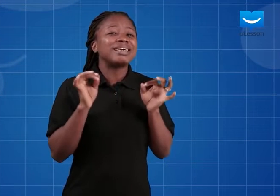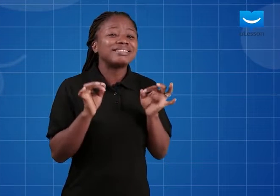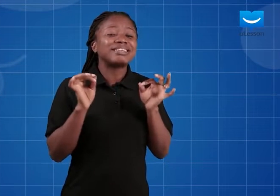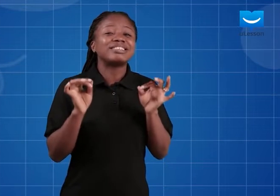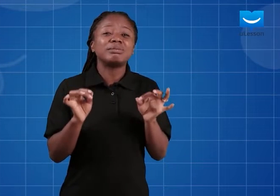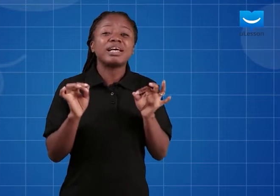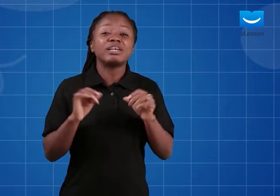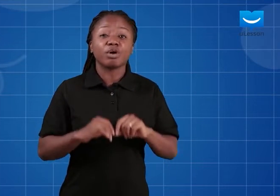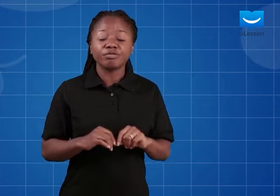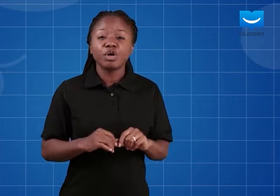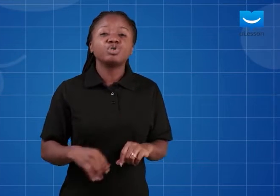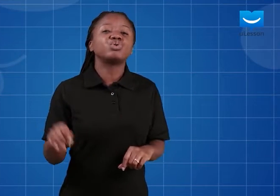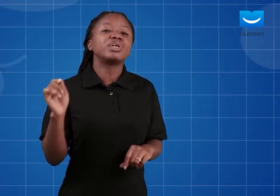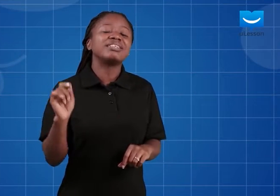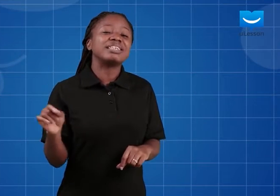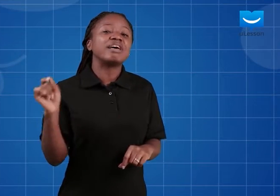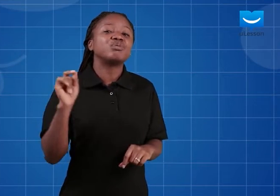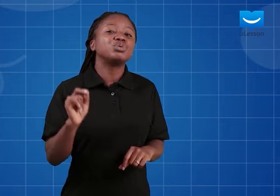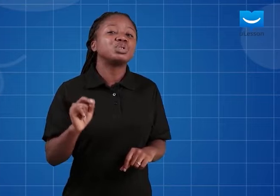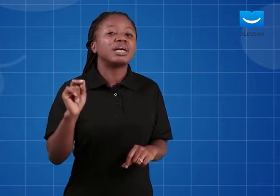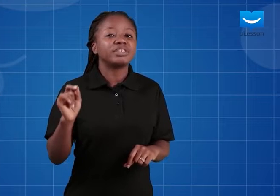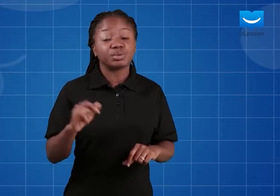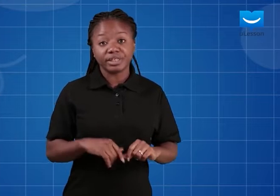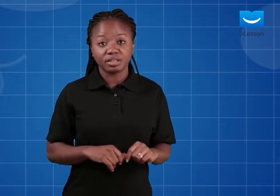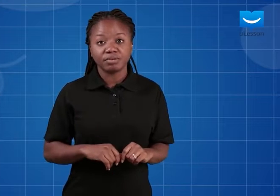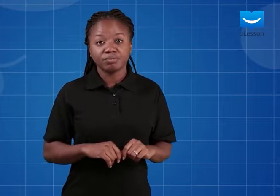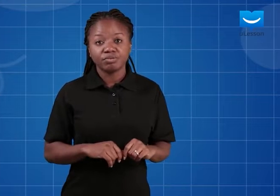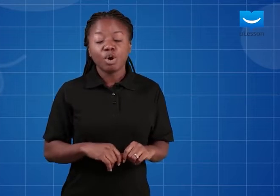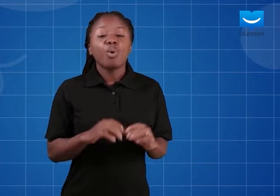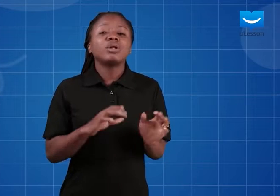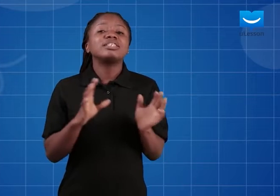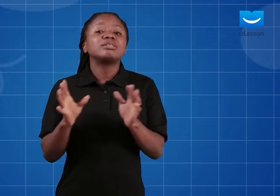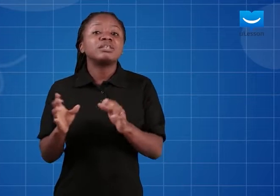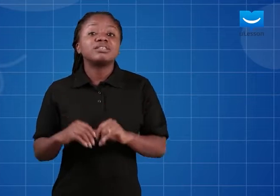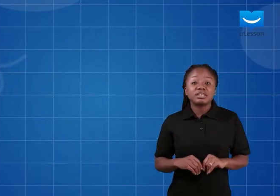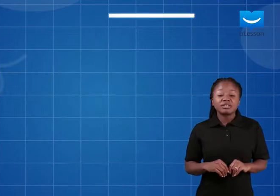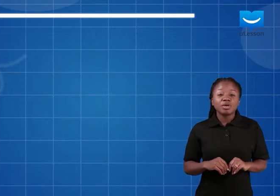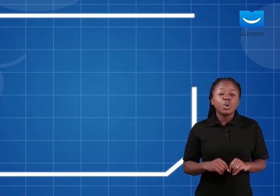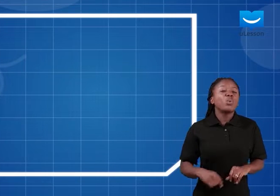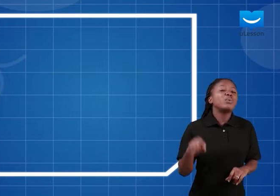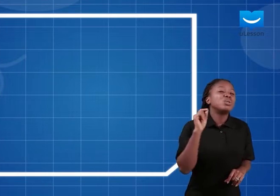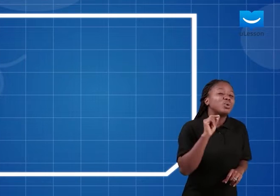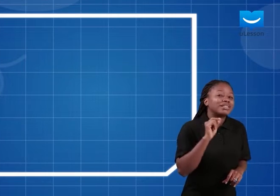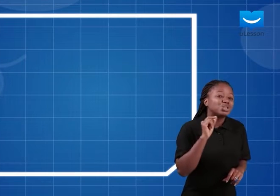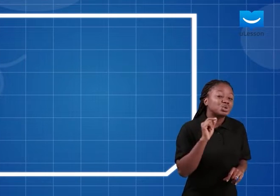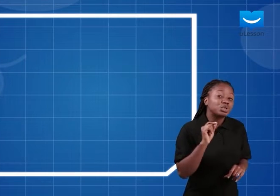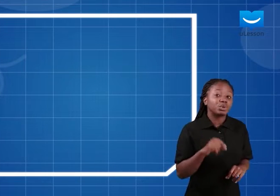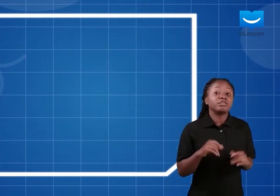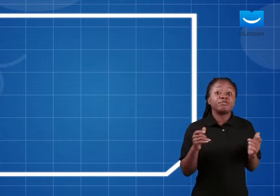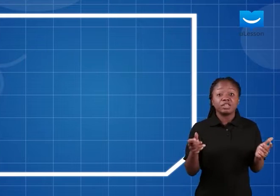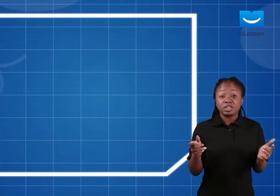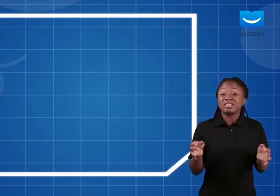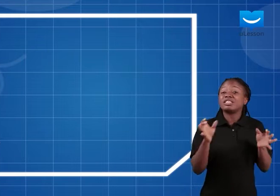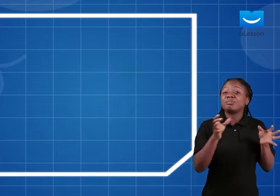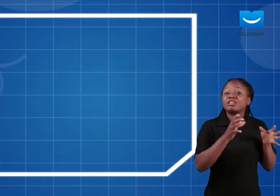but yet are similar enough to create an evolutionary trend. What this means is, when we look at a structure